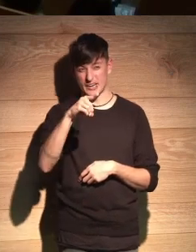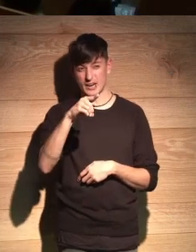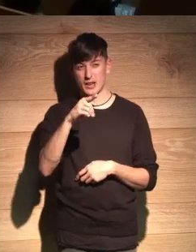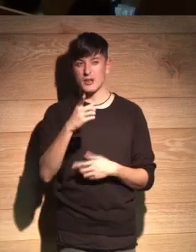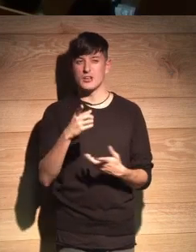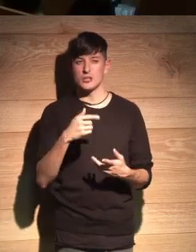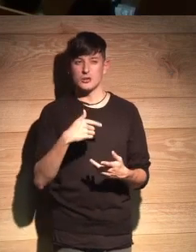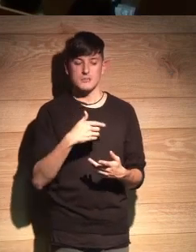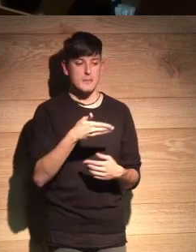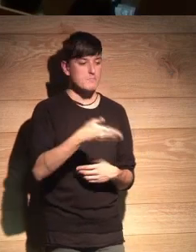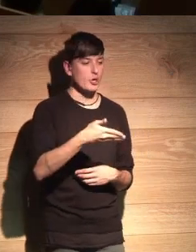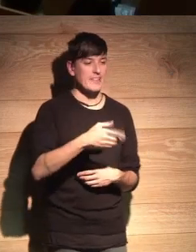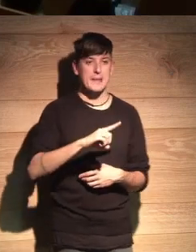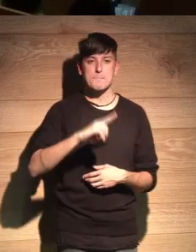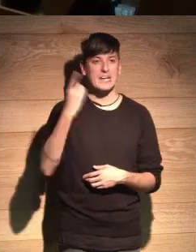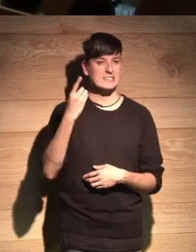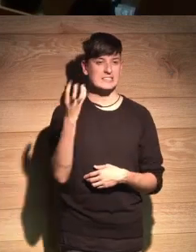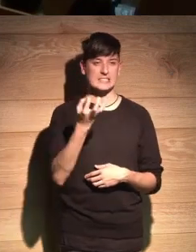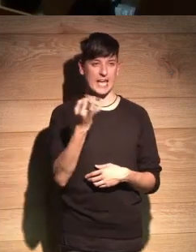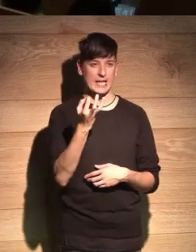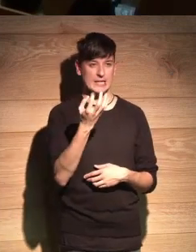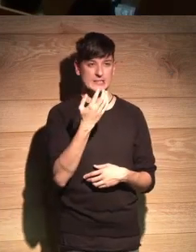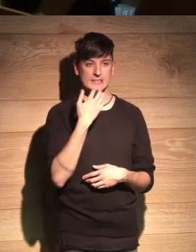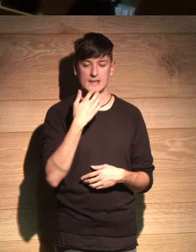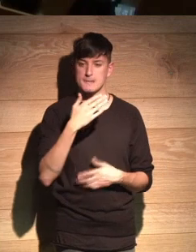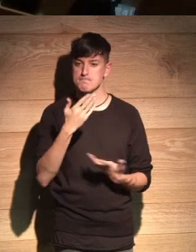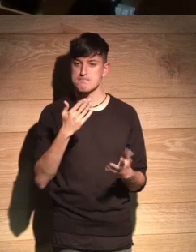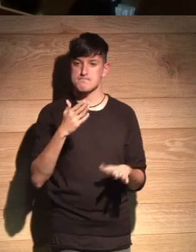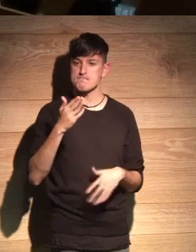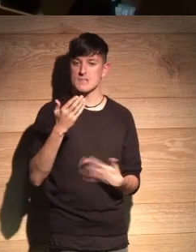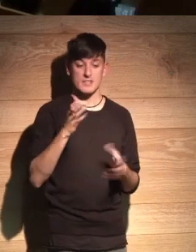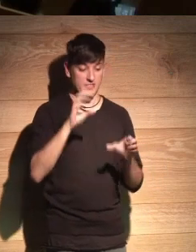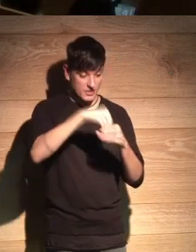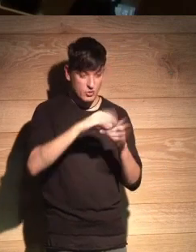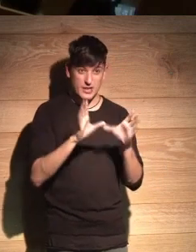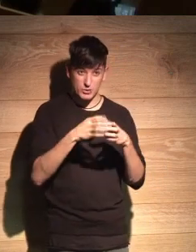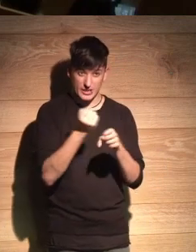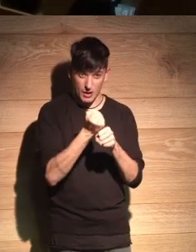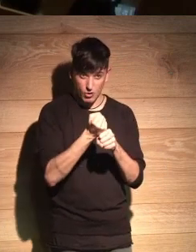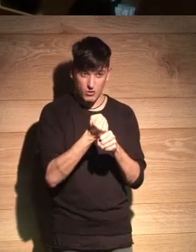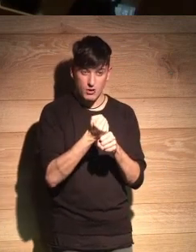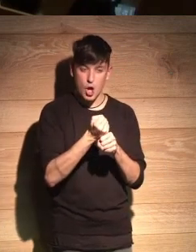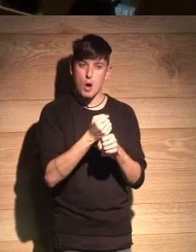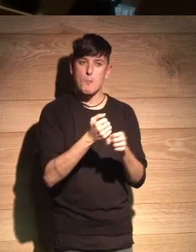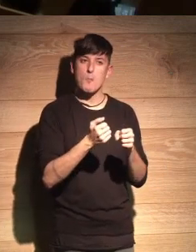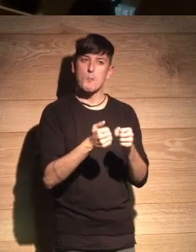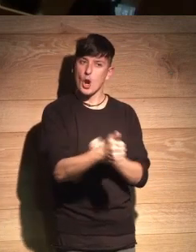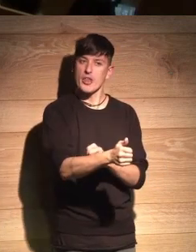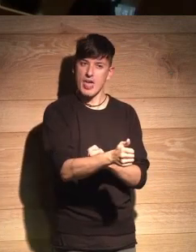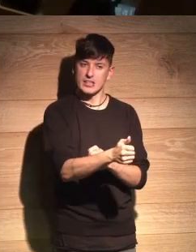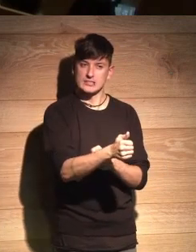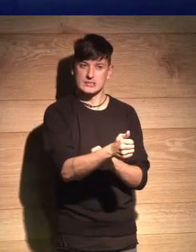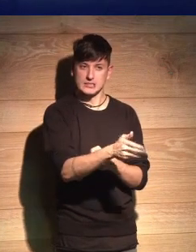what are our priorities, especially when we call our team to action. There are